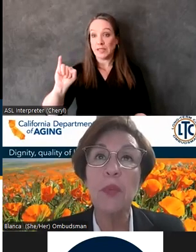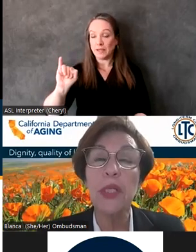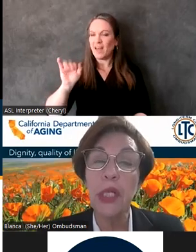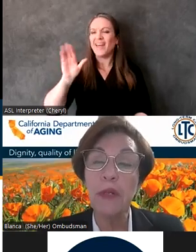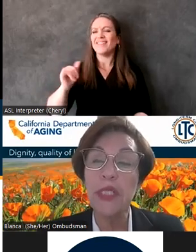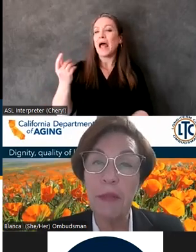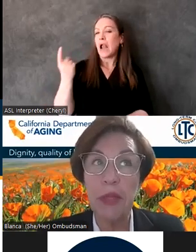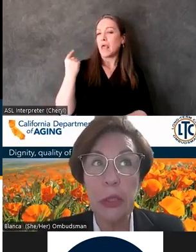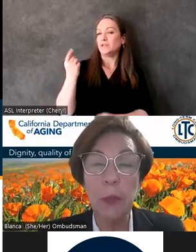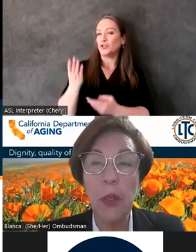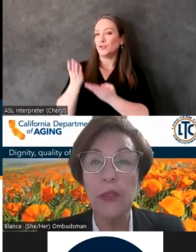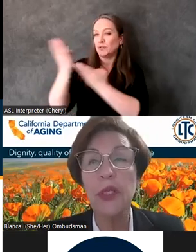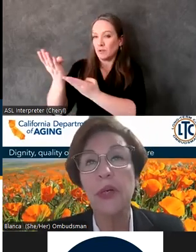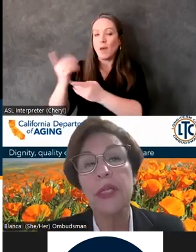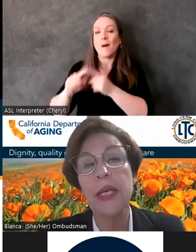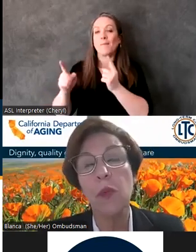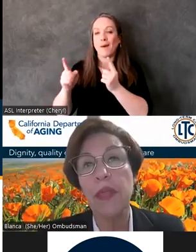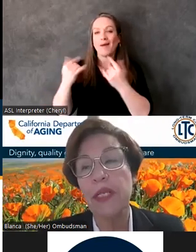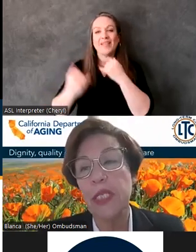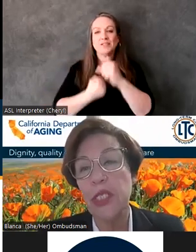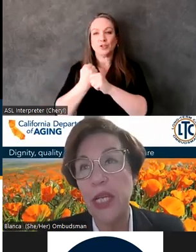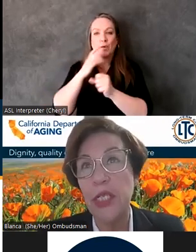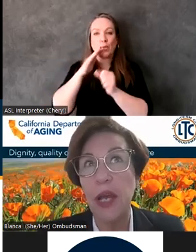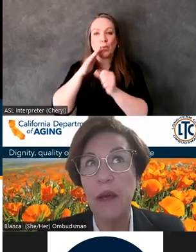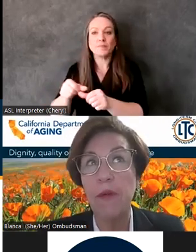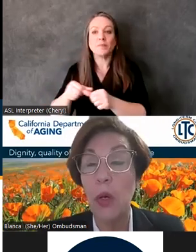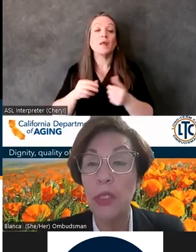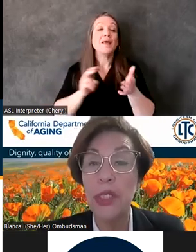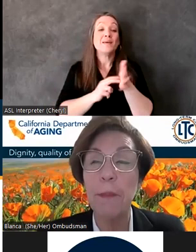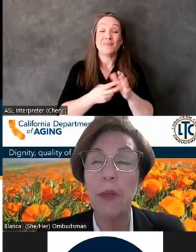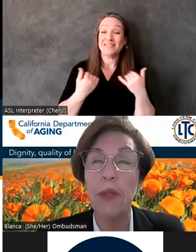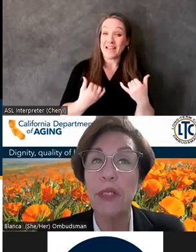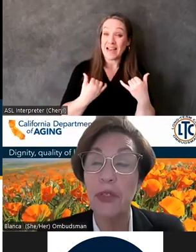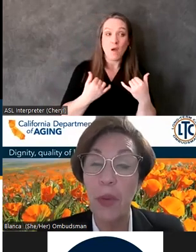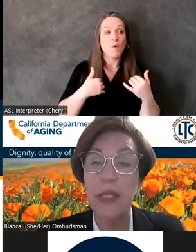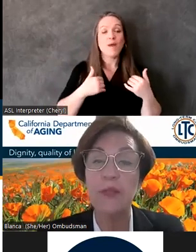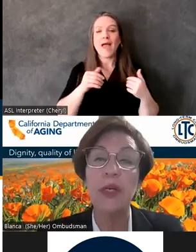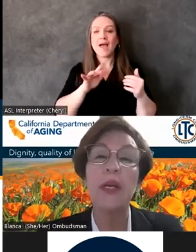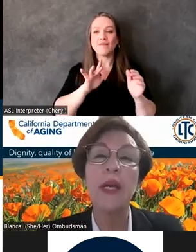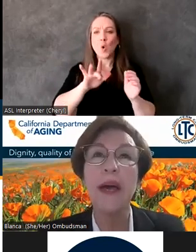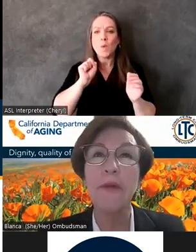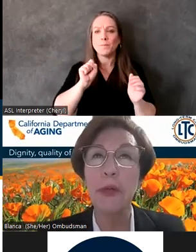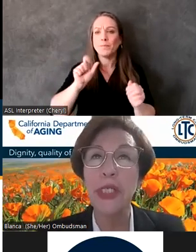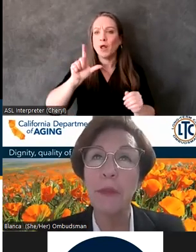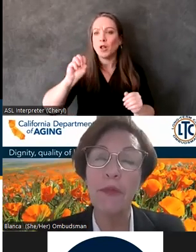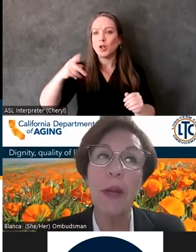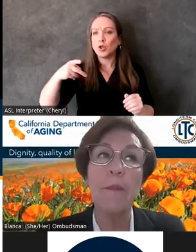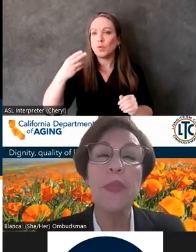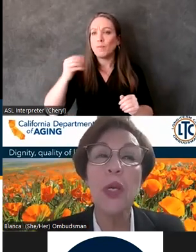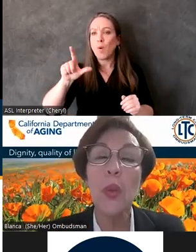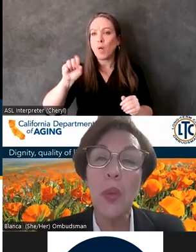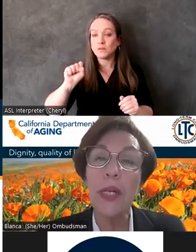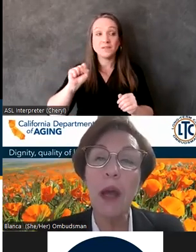bill would close some of the loopholes currently when there is a change of ownership or there's a transfer of ownership